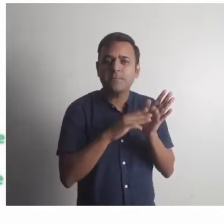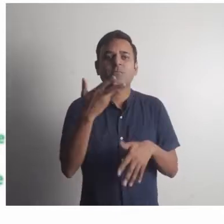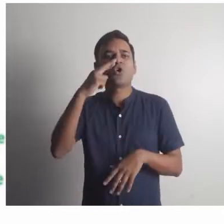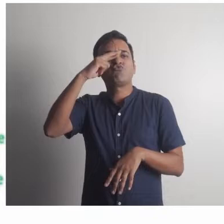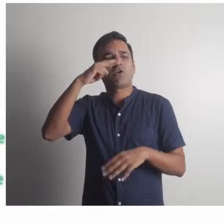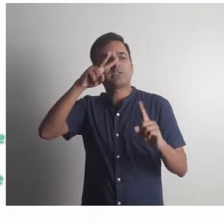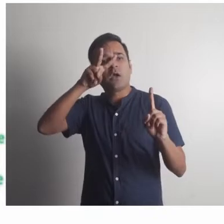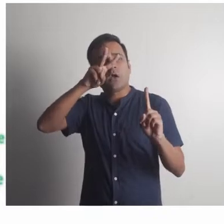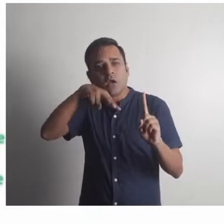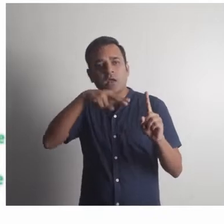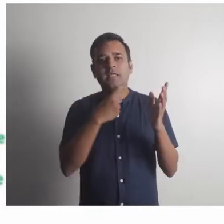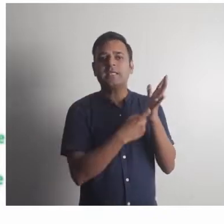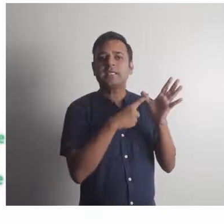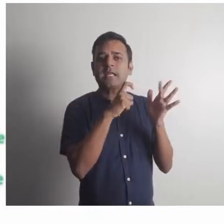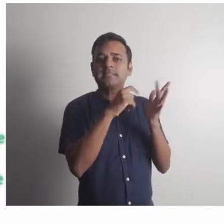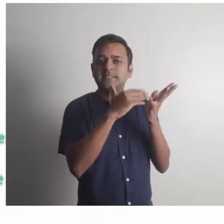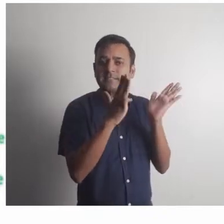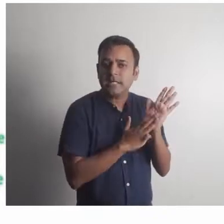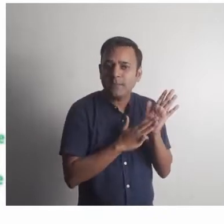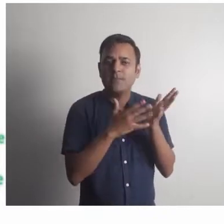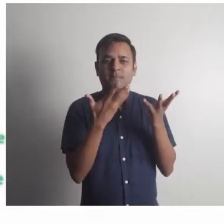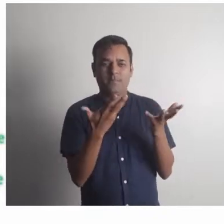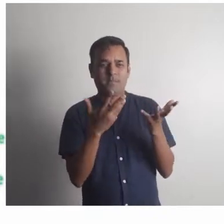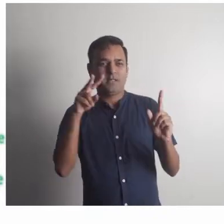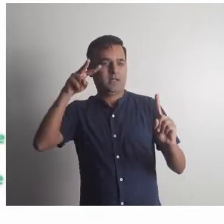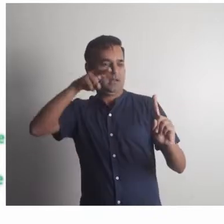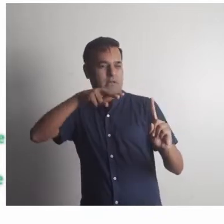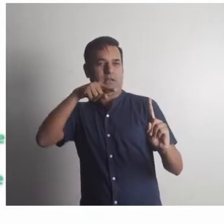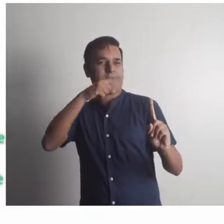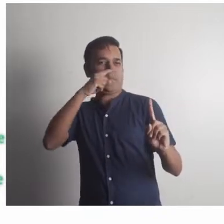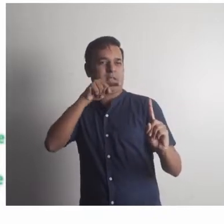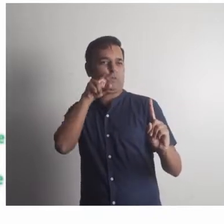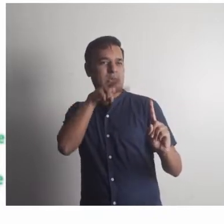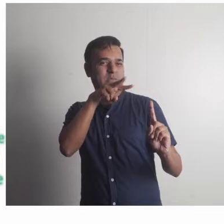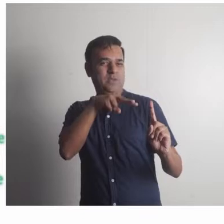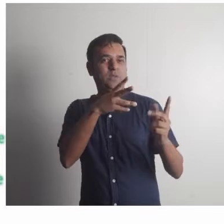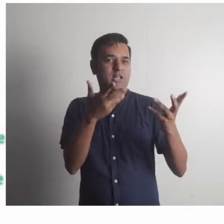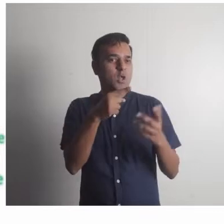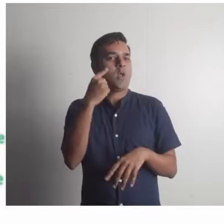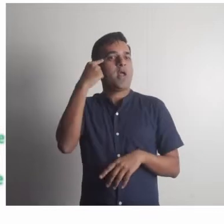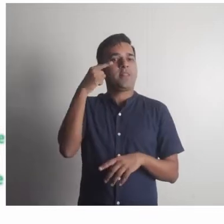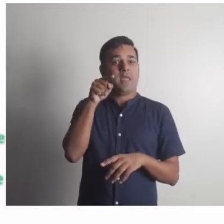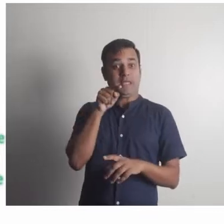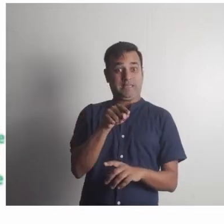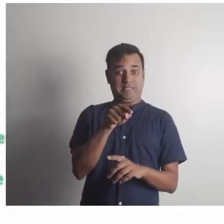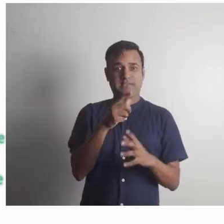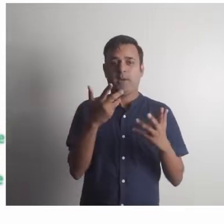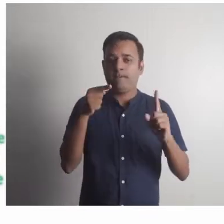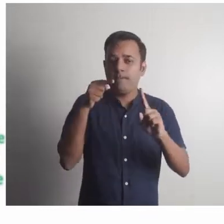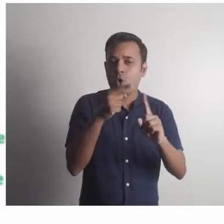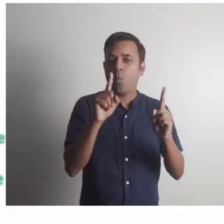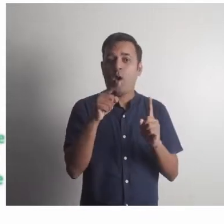You can think of them as a coin. And the coin has two sides, right? Any coin has two sides. So everyone has both the privilege and